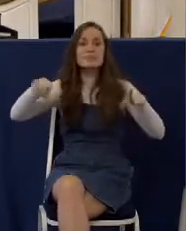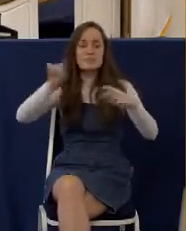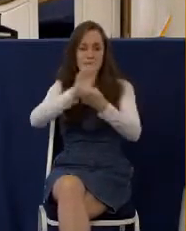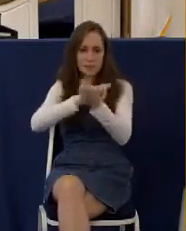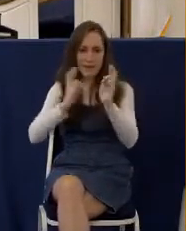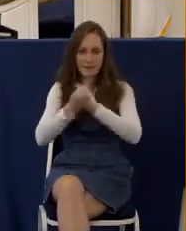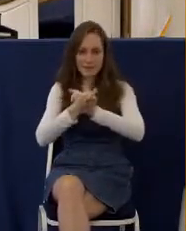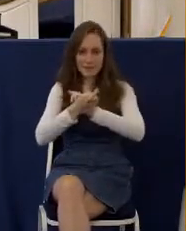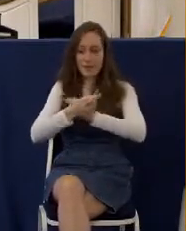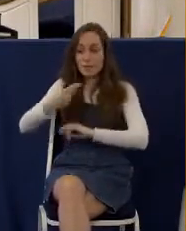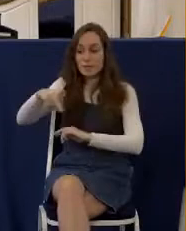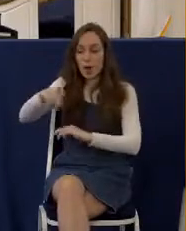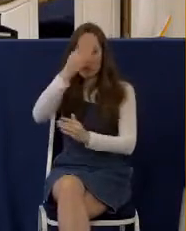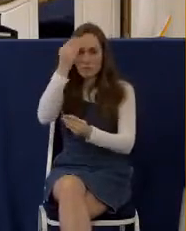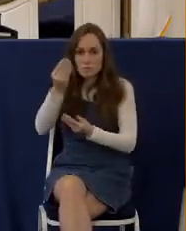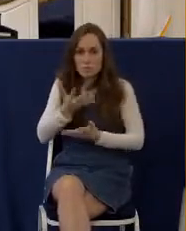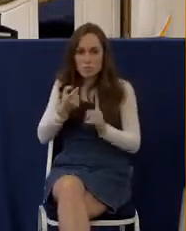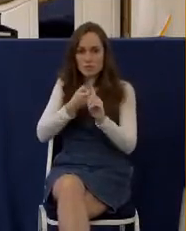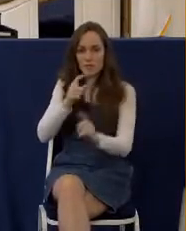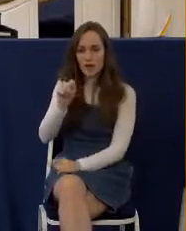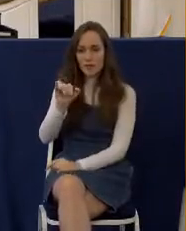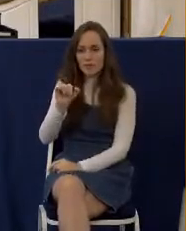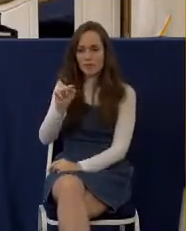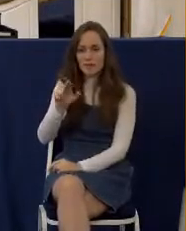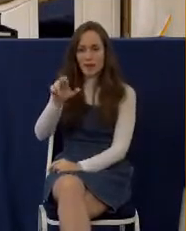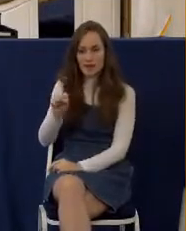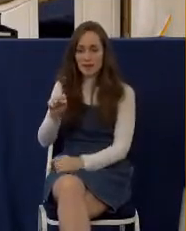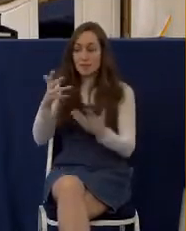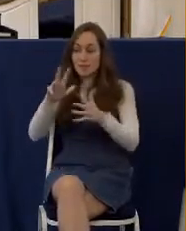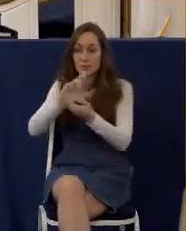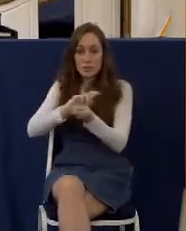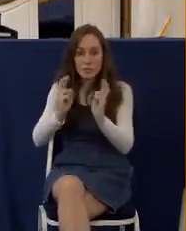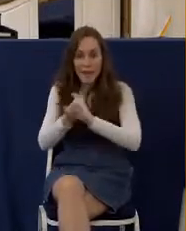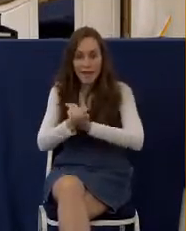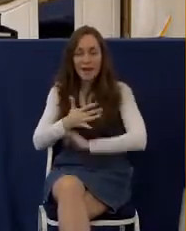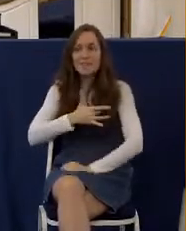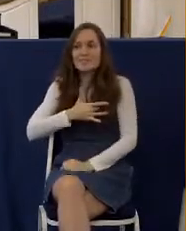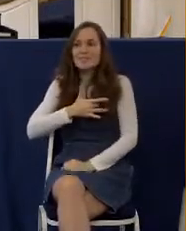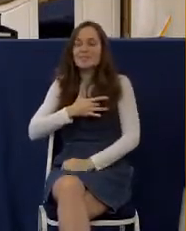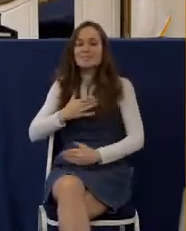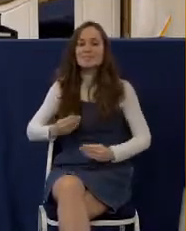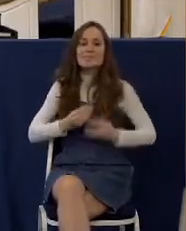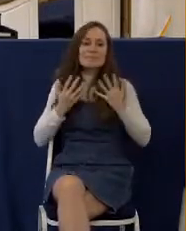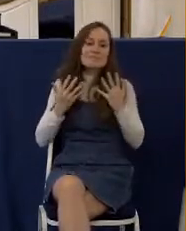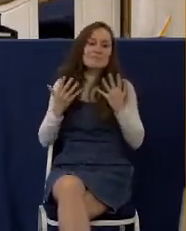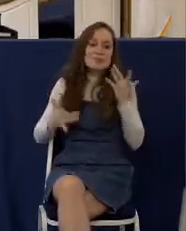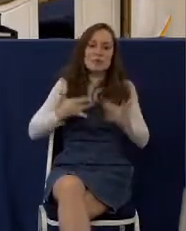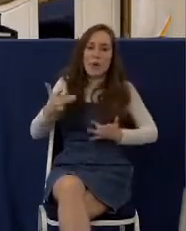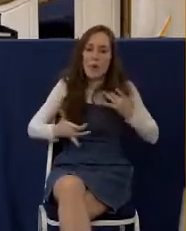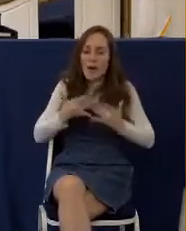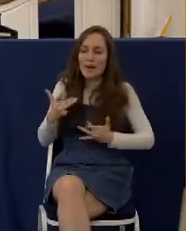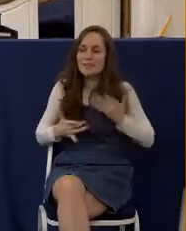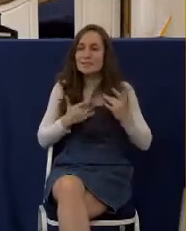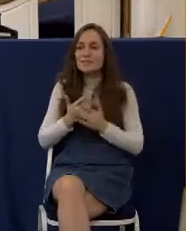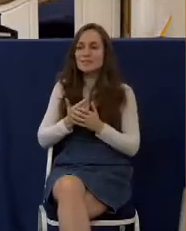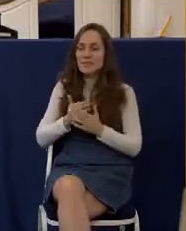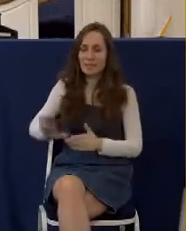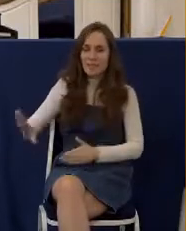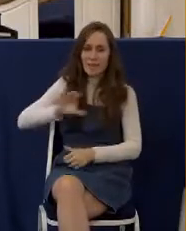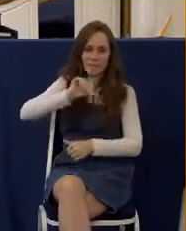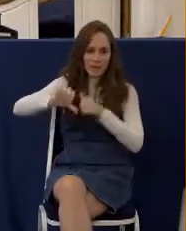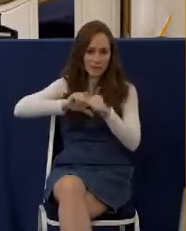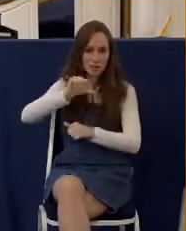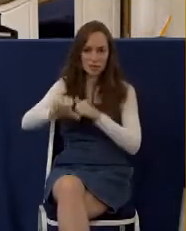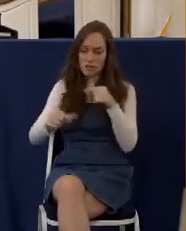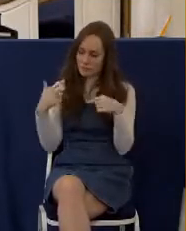news from Titus that they had repented and things were well. And it rejoiced the heart of Paul that things, their fellowship had